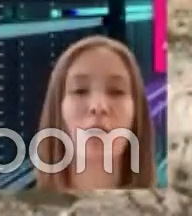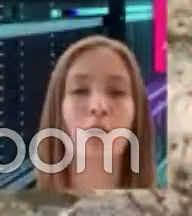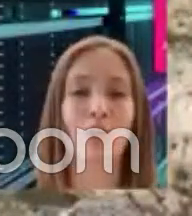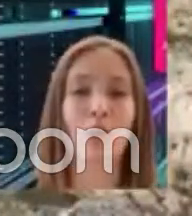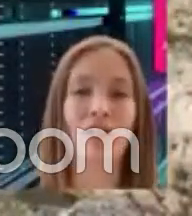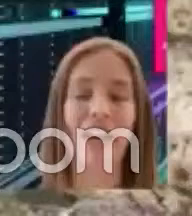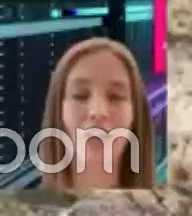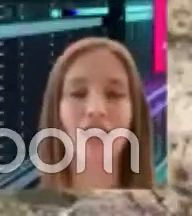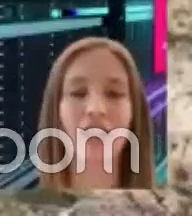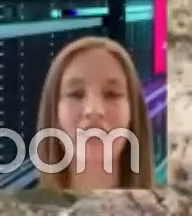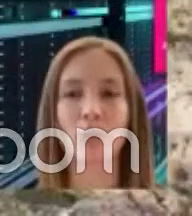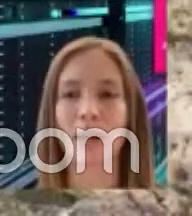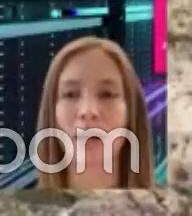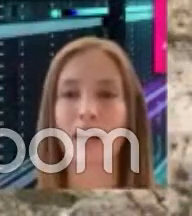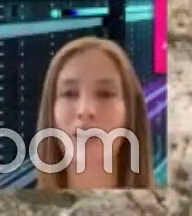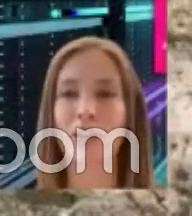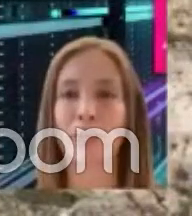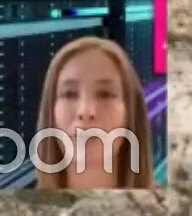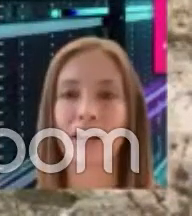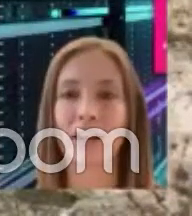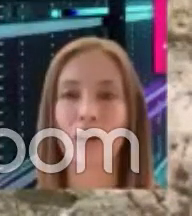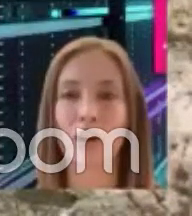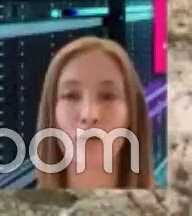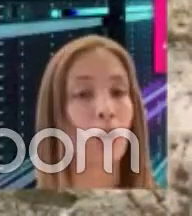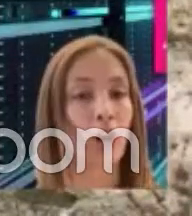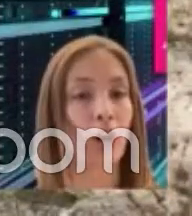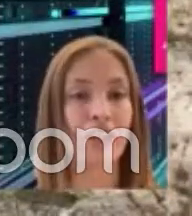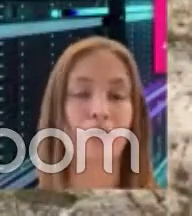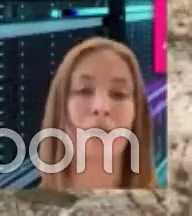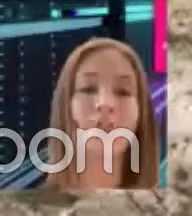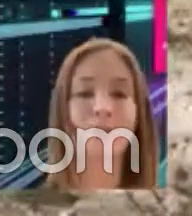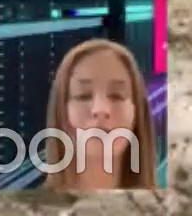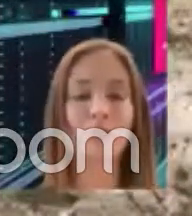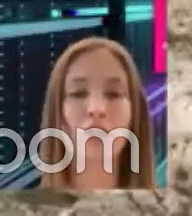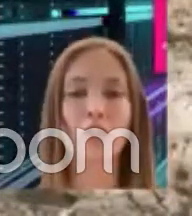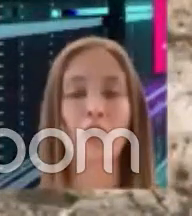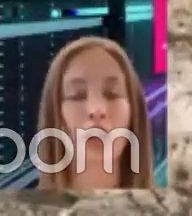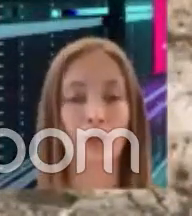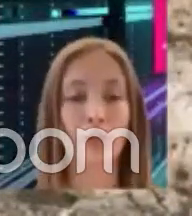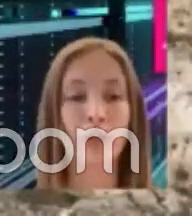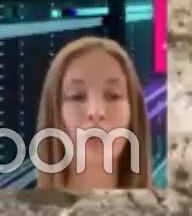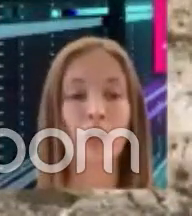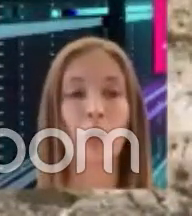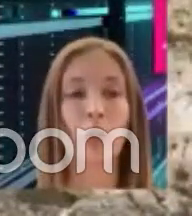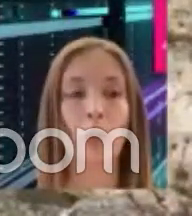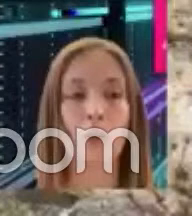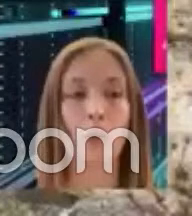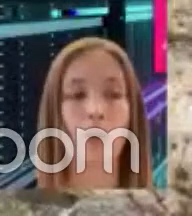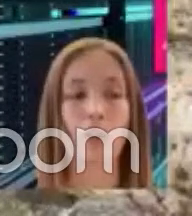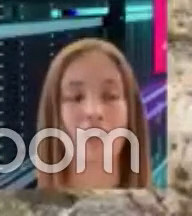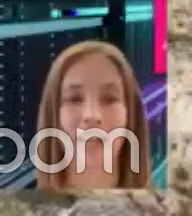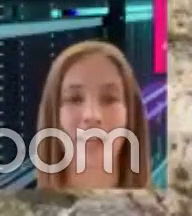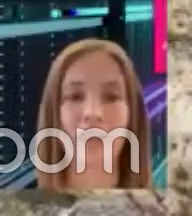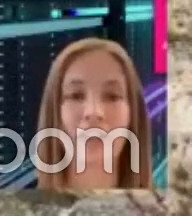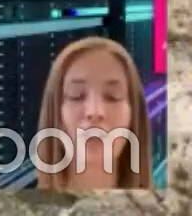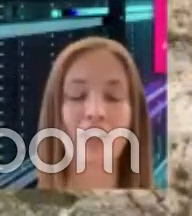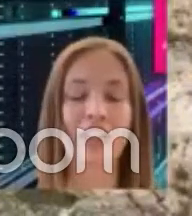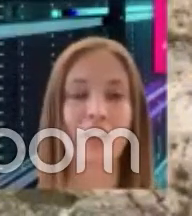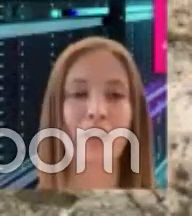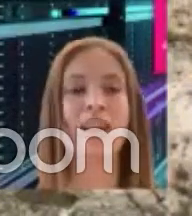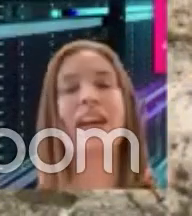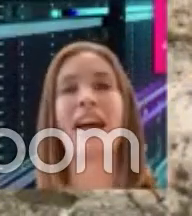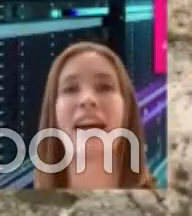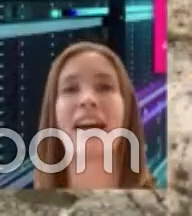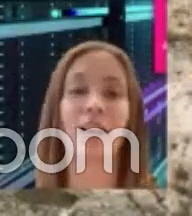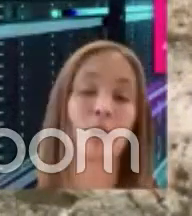so it was actually inspired by a former colleague of mine so a couple of years ago we were sitting and having lunch